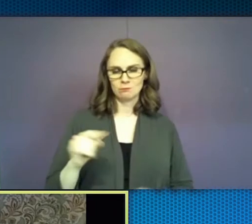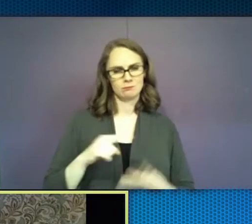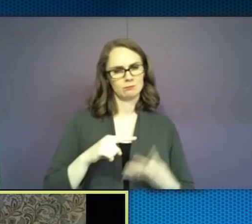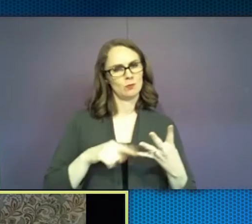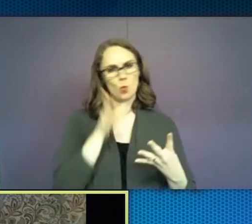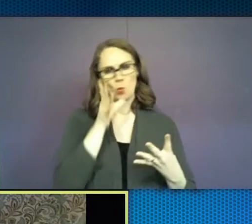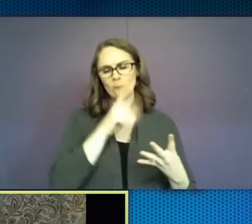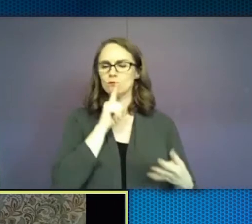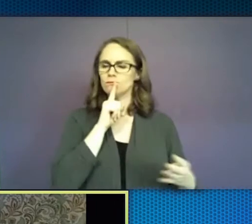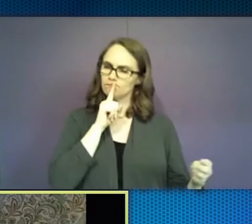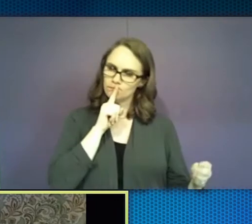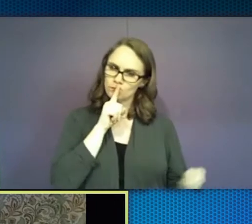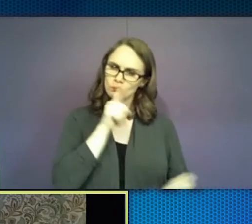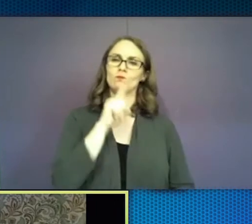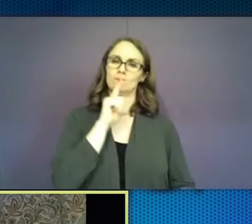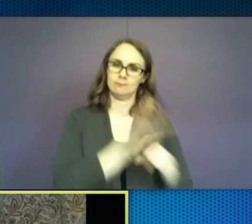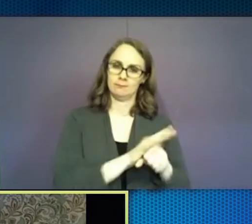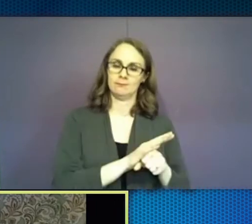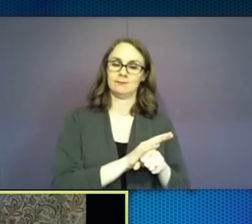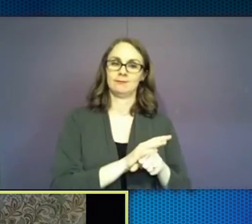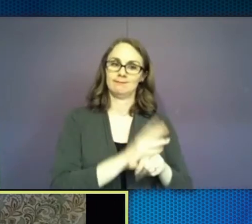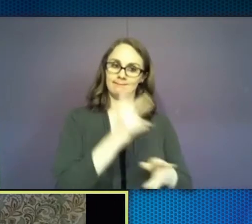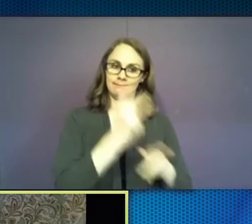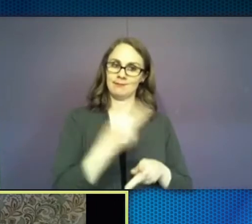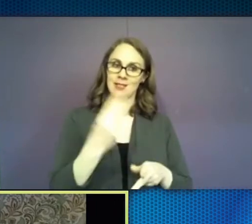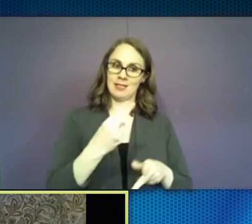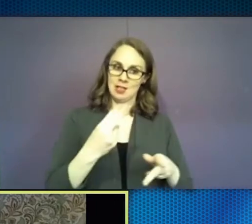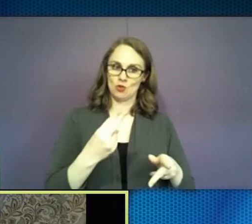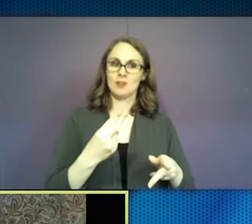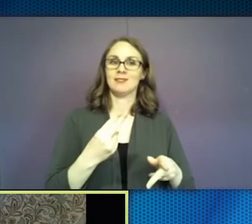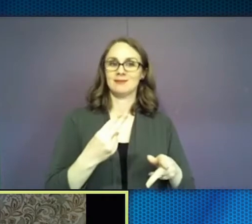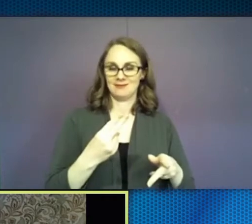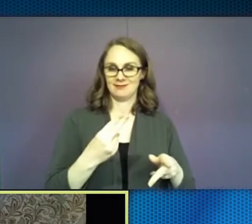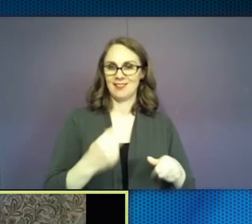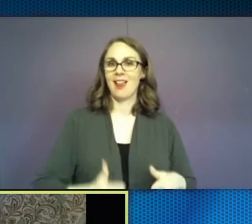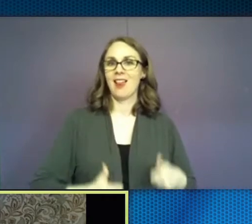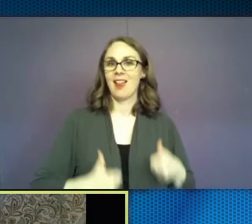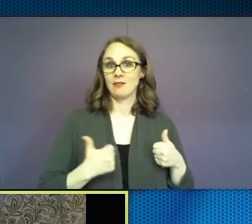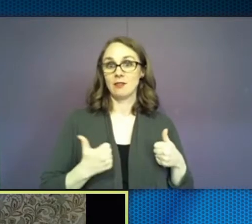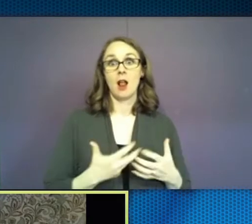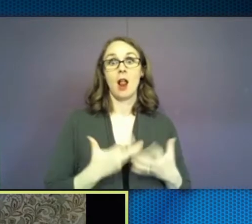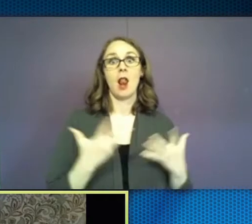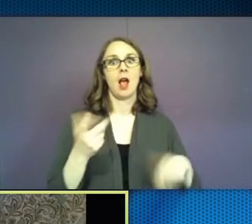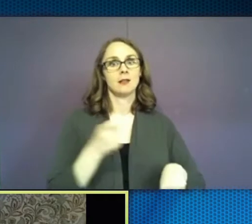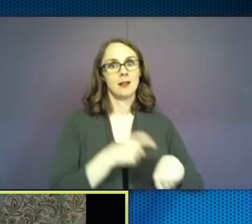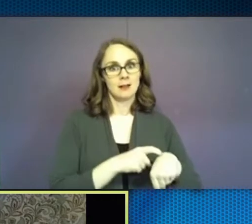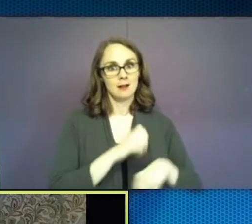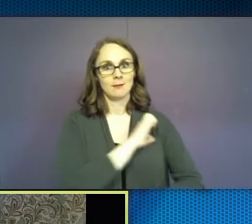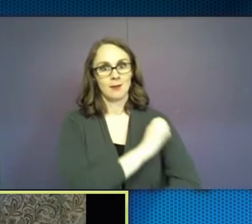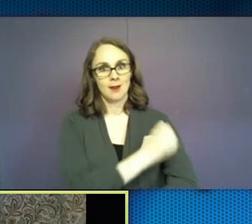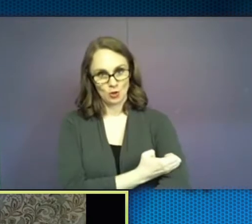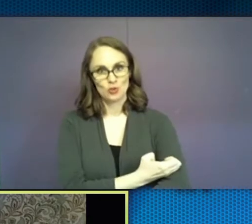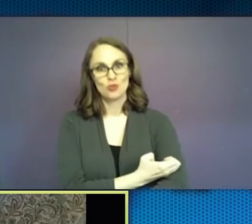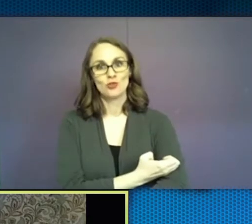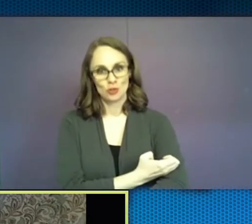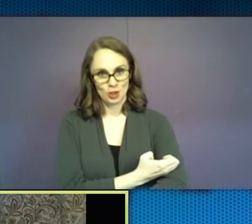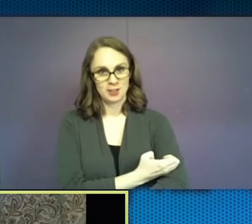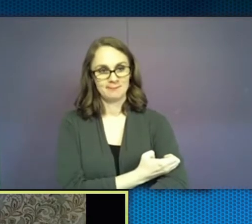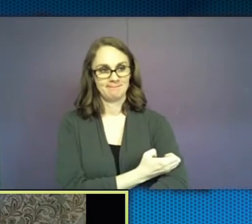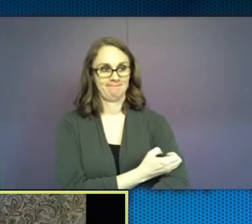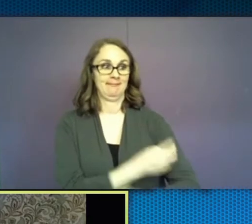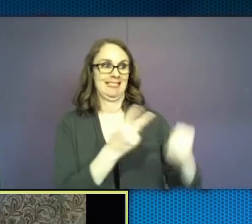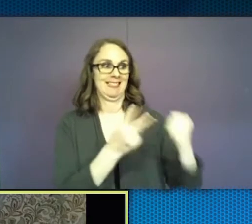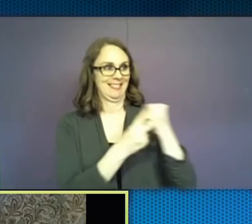really dedicated to keeping the history of Frederick alive, and they put a lot of time and energy into saving